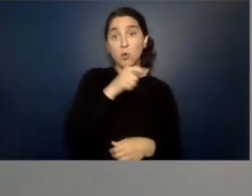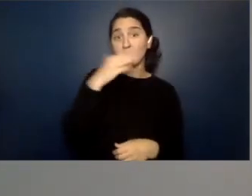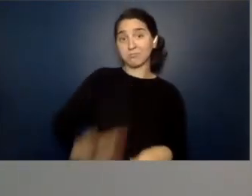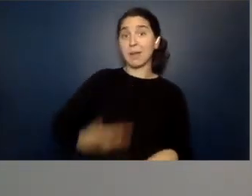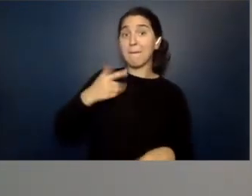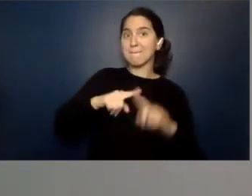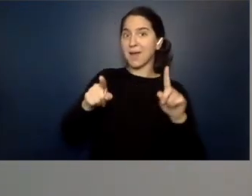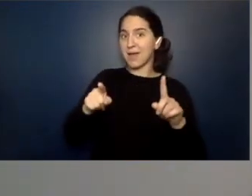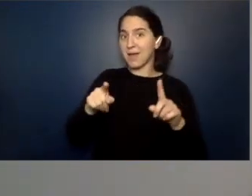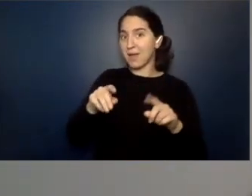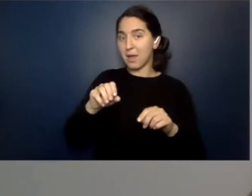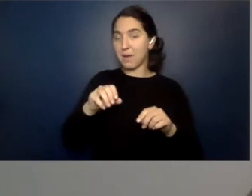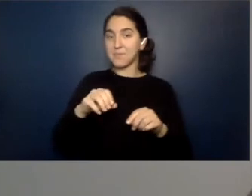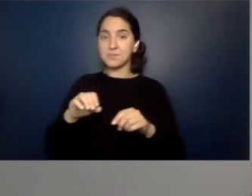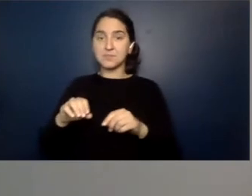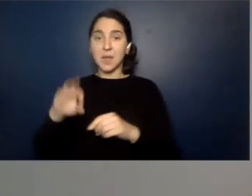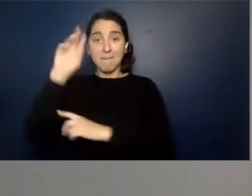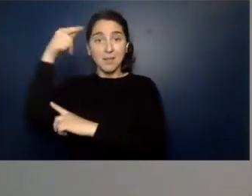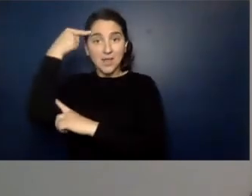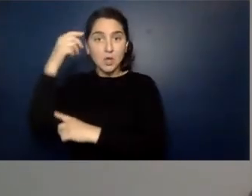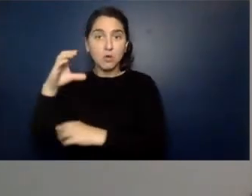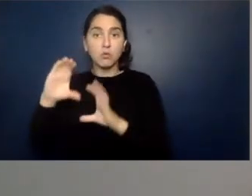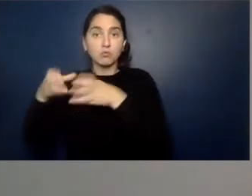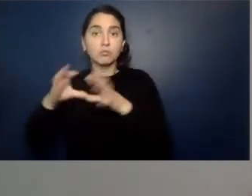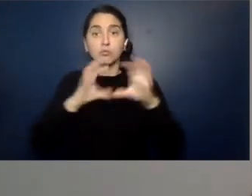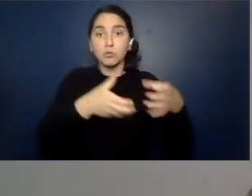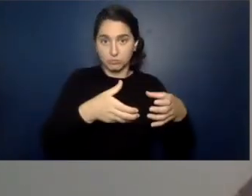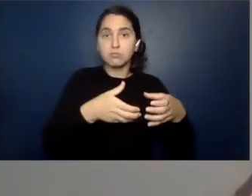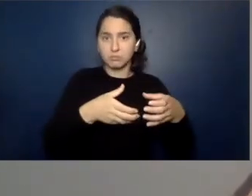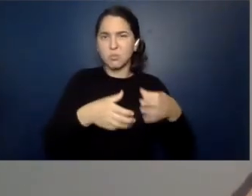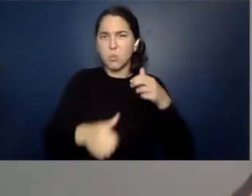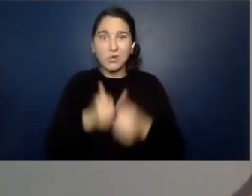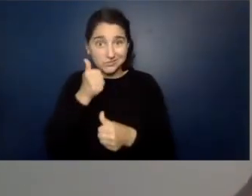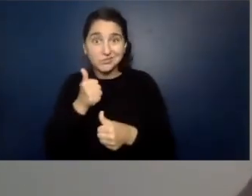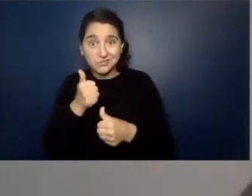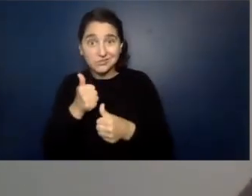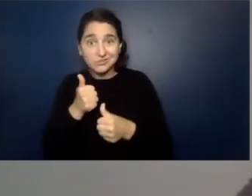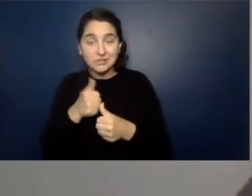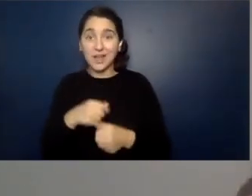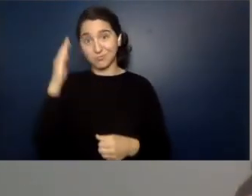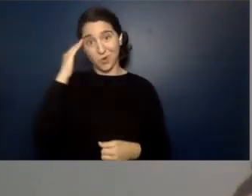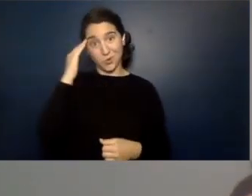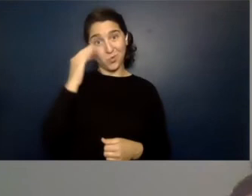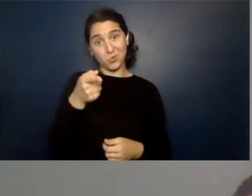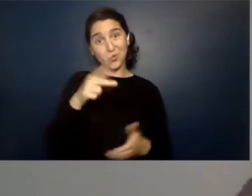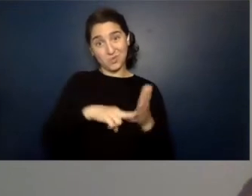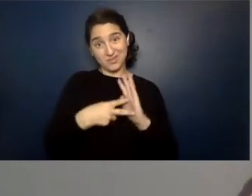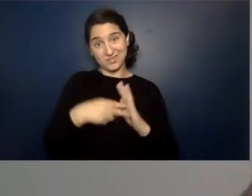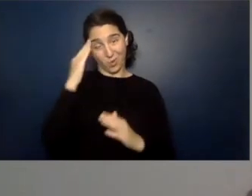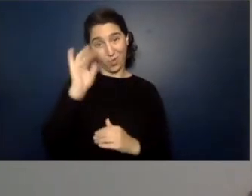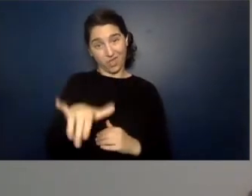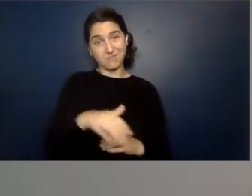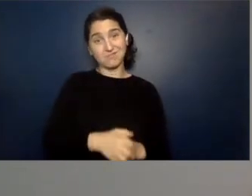us, our Southern Baptist friends, have been on a steady trajectory to becoming exactly what we sought